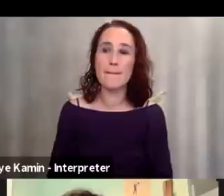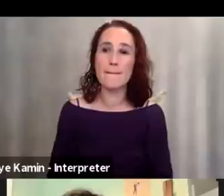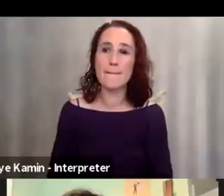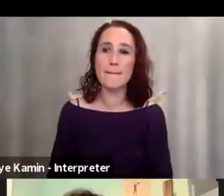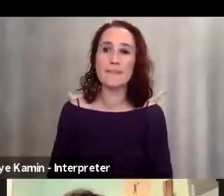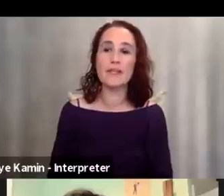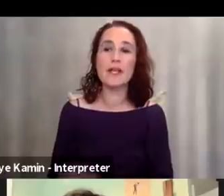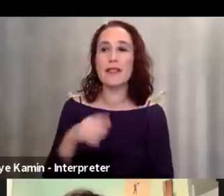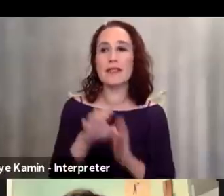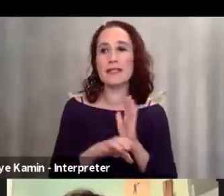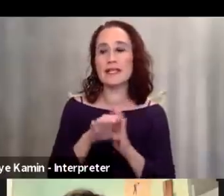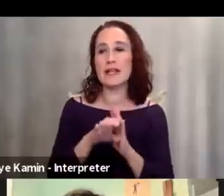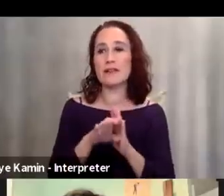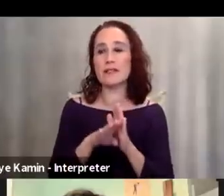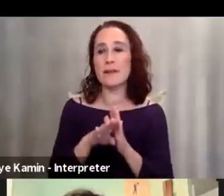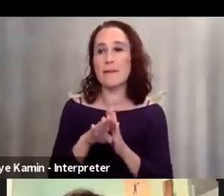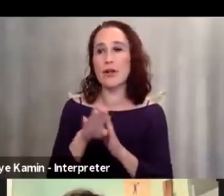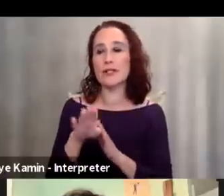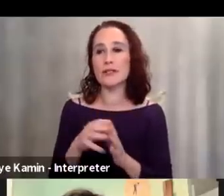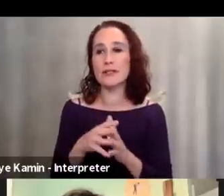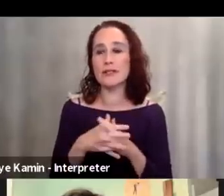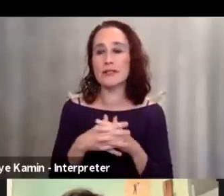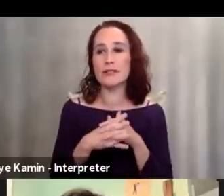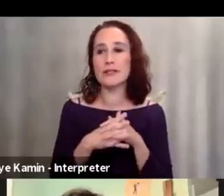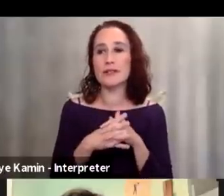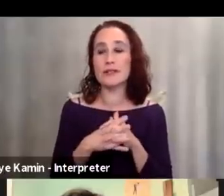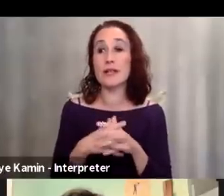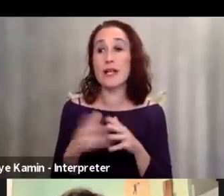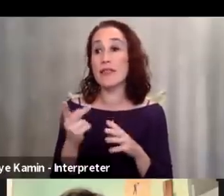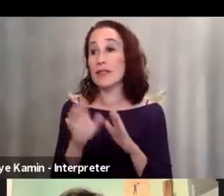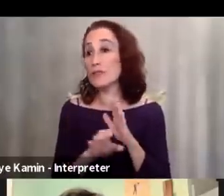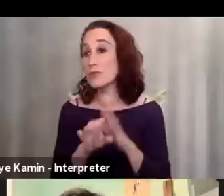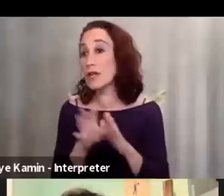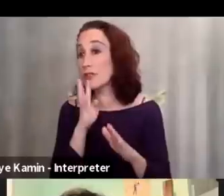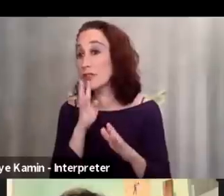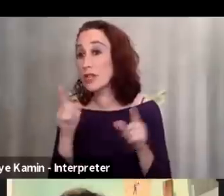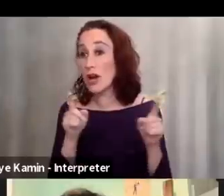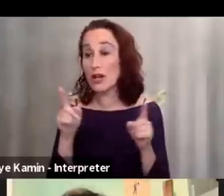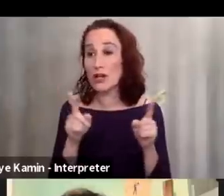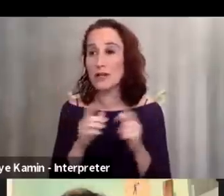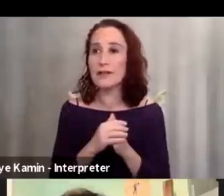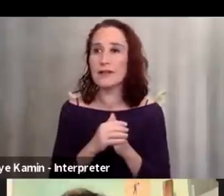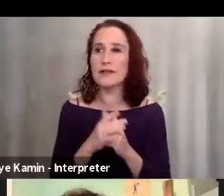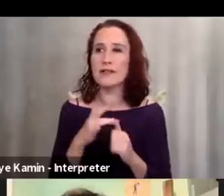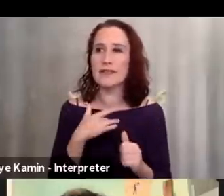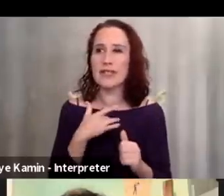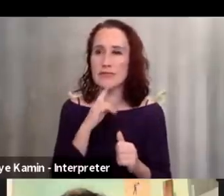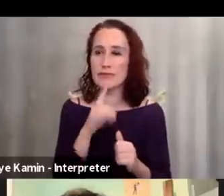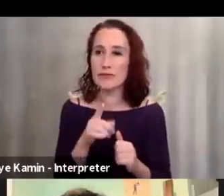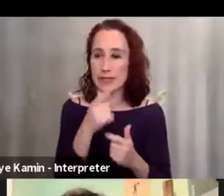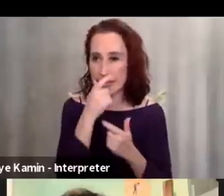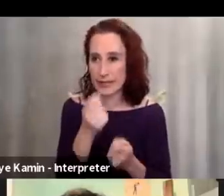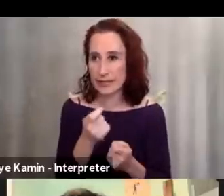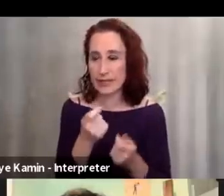these characters start emerging. I notice that when these two characters talk, there's something that feels real and